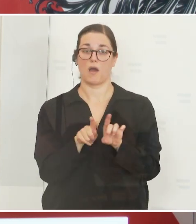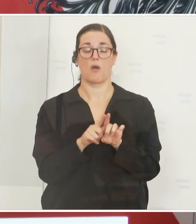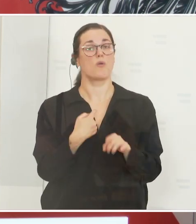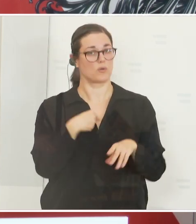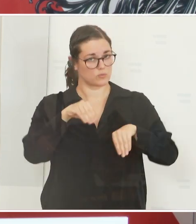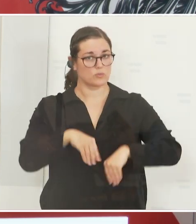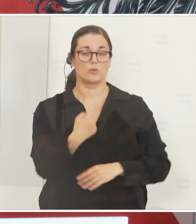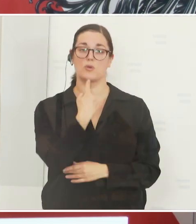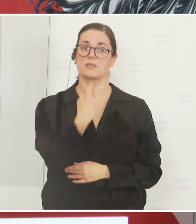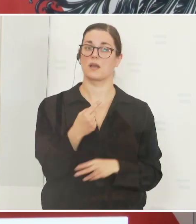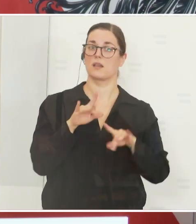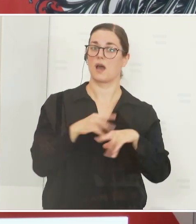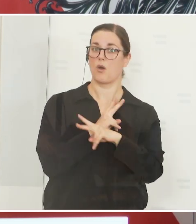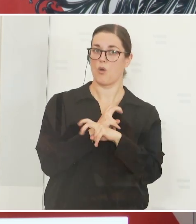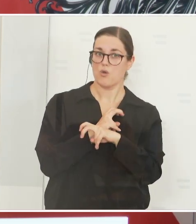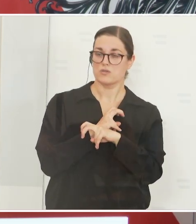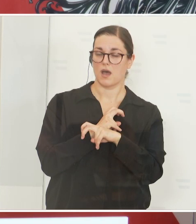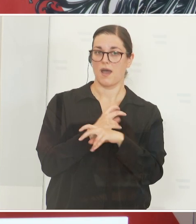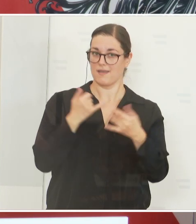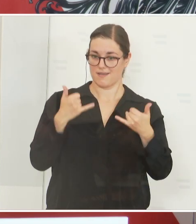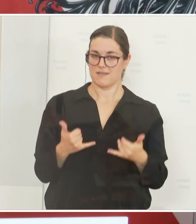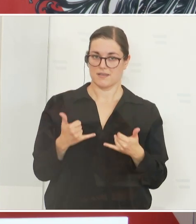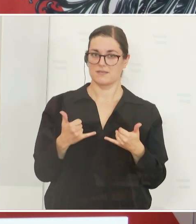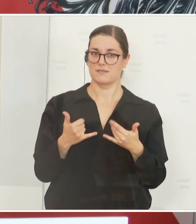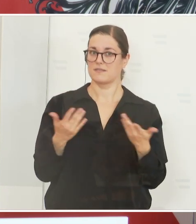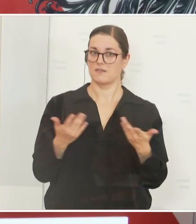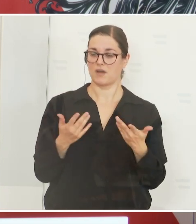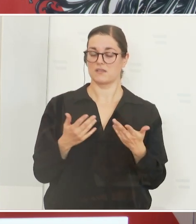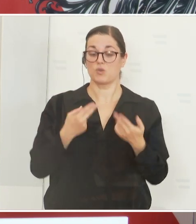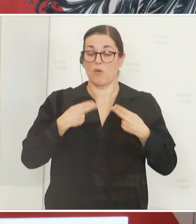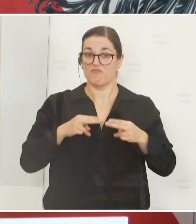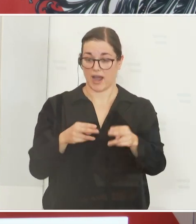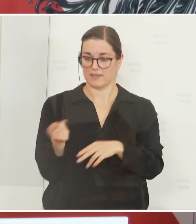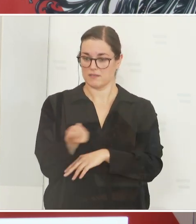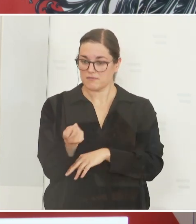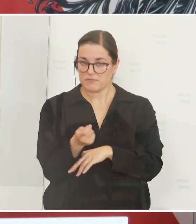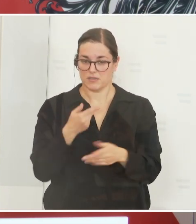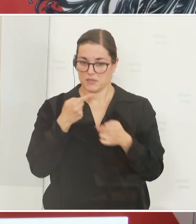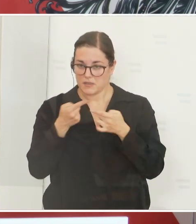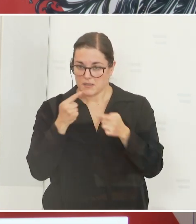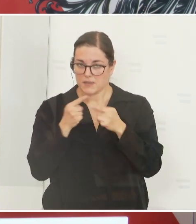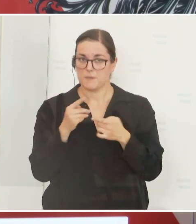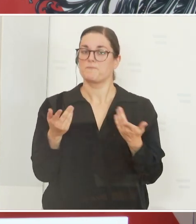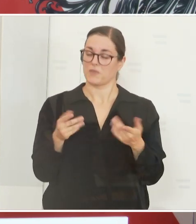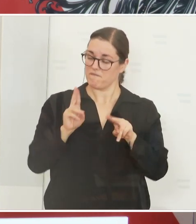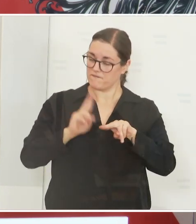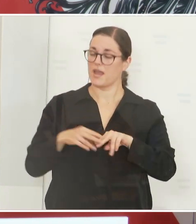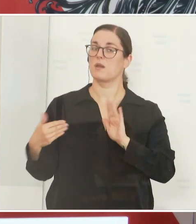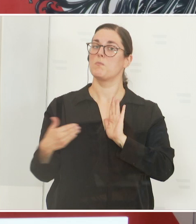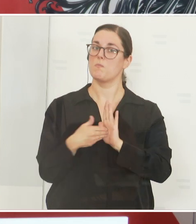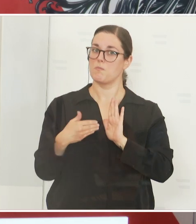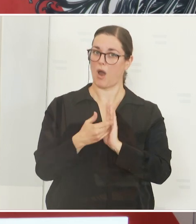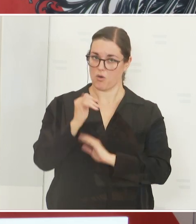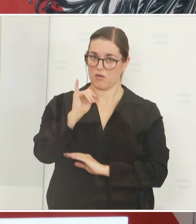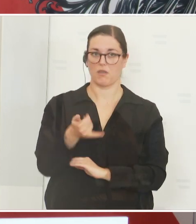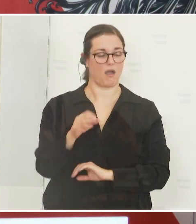say Austria is not closed at all to discussing further sanctions. If they are necessary, if they send us